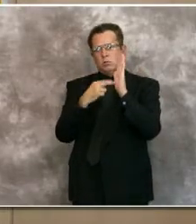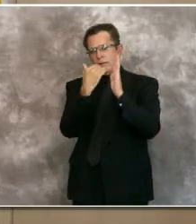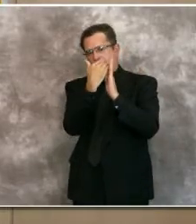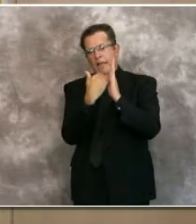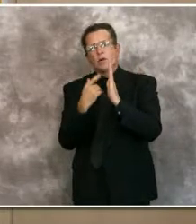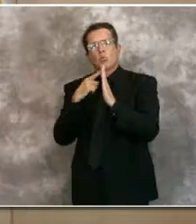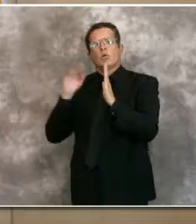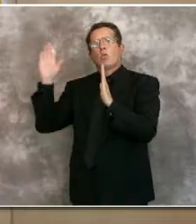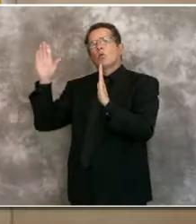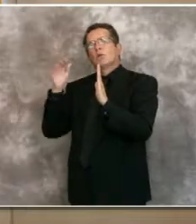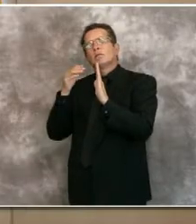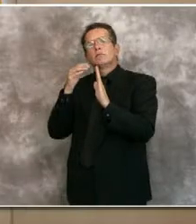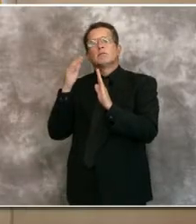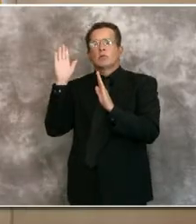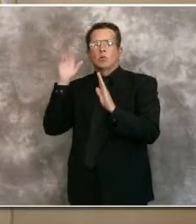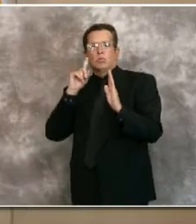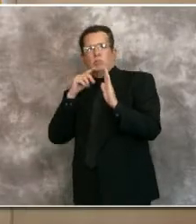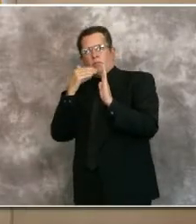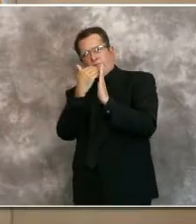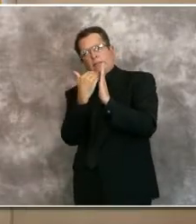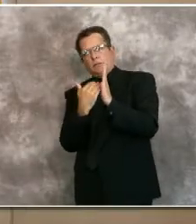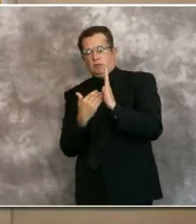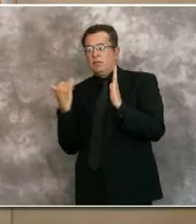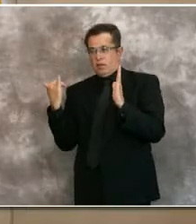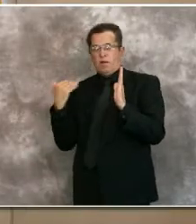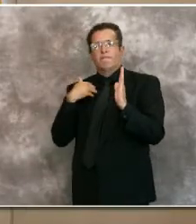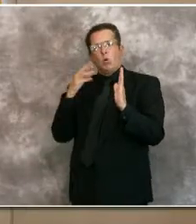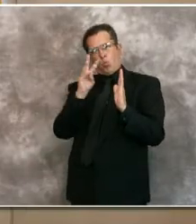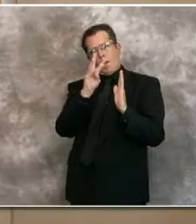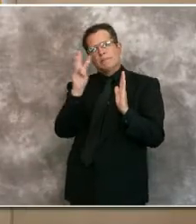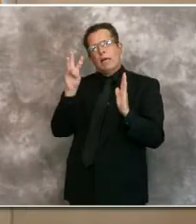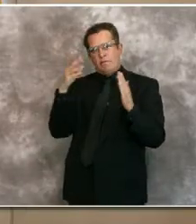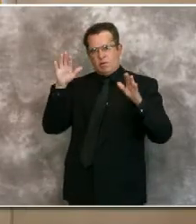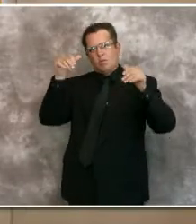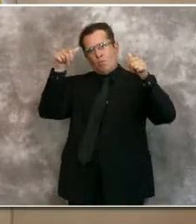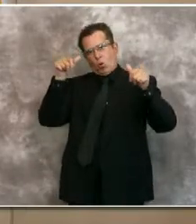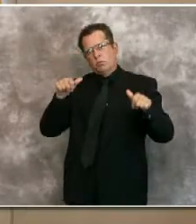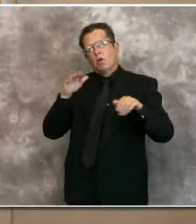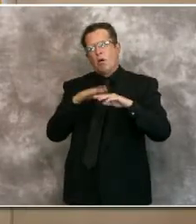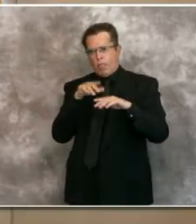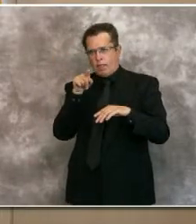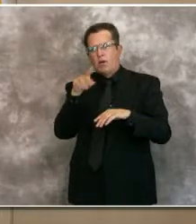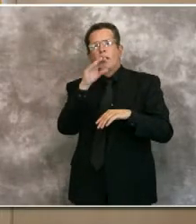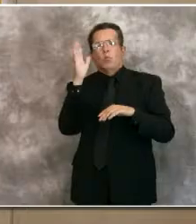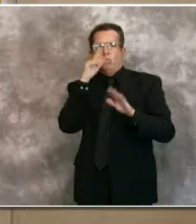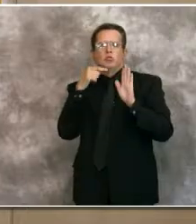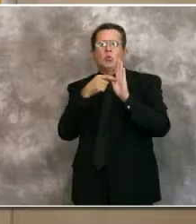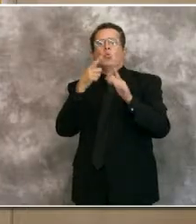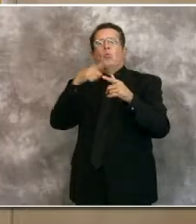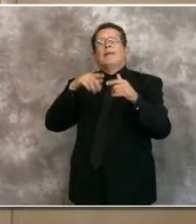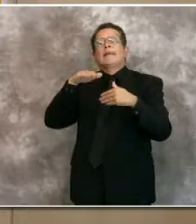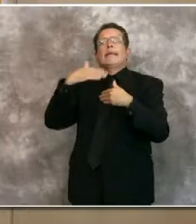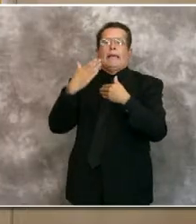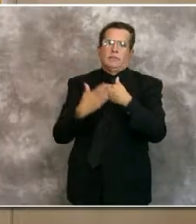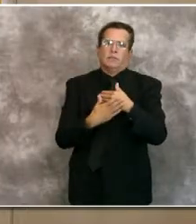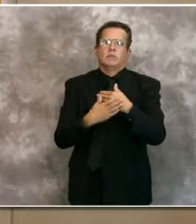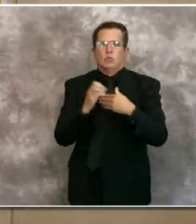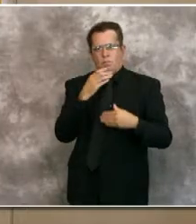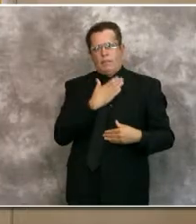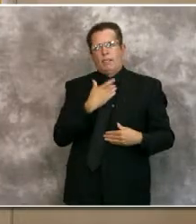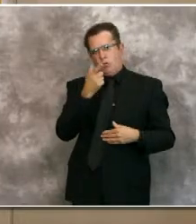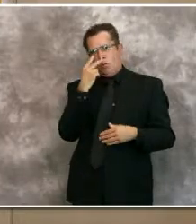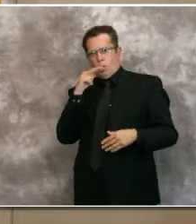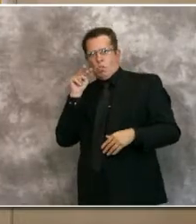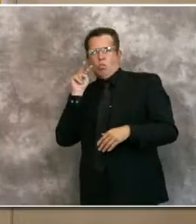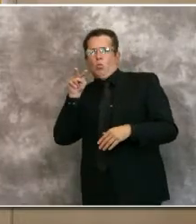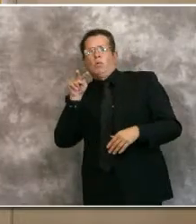have been issued to date. And then they also have information about what's next. So I would encourage everyone to take a look